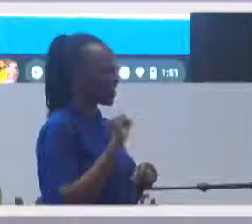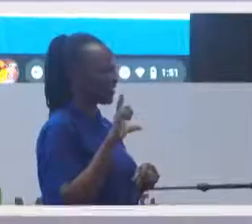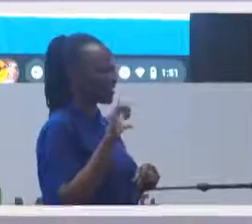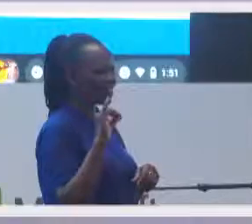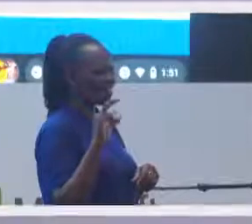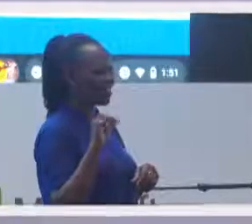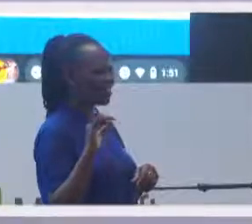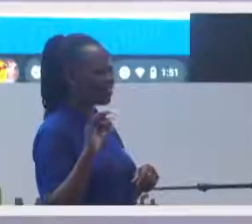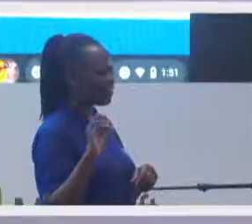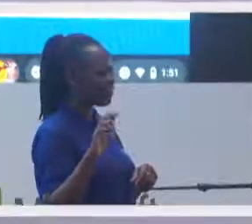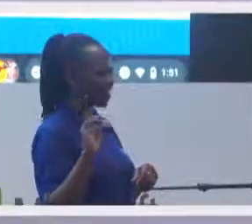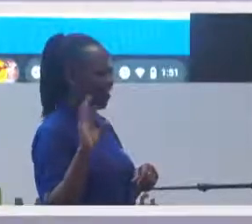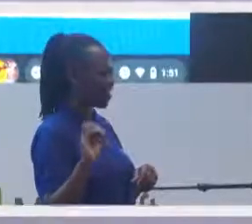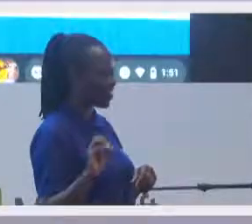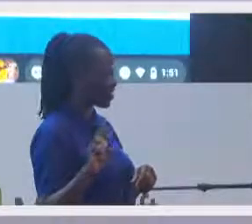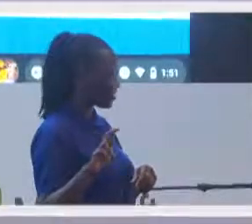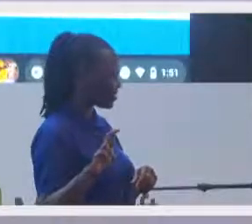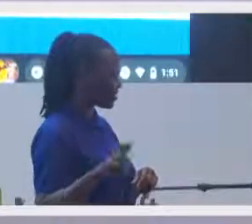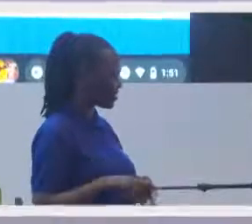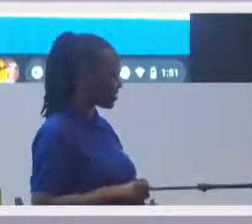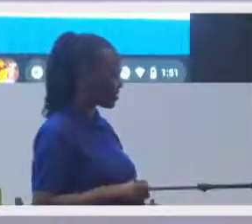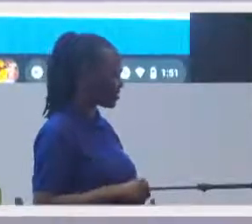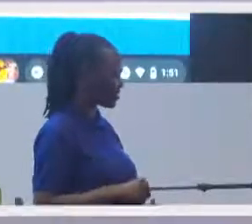INCLUSONFER. Couch.